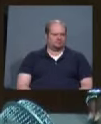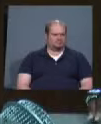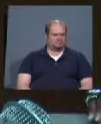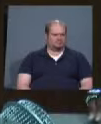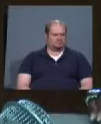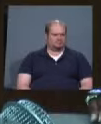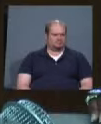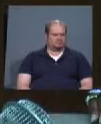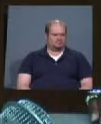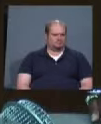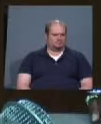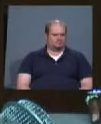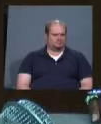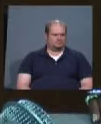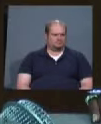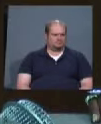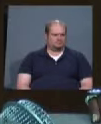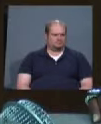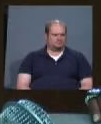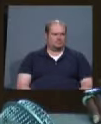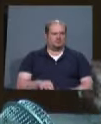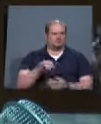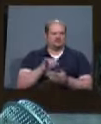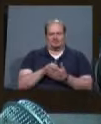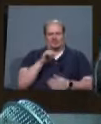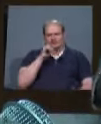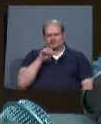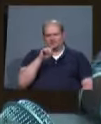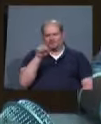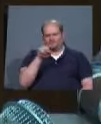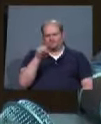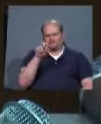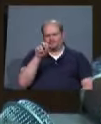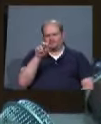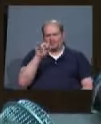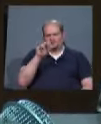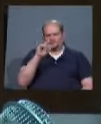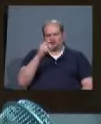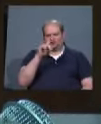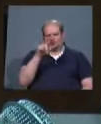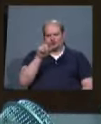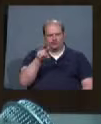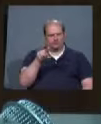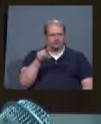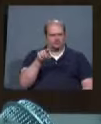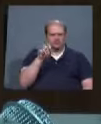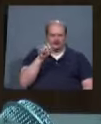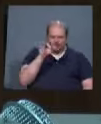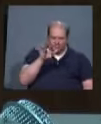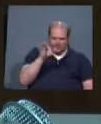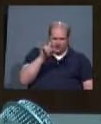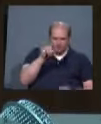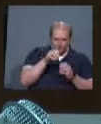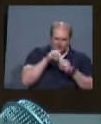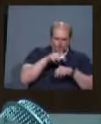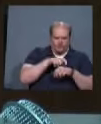That's not a zoning question. I can't ask it. No. Director Wright, will you punch your button one more